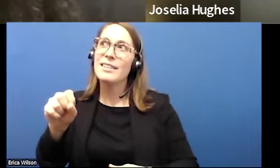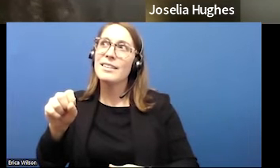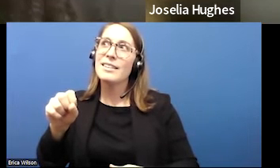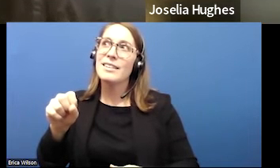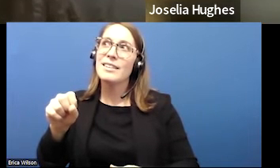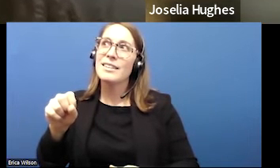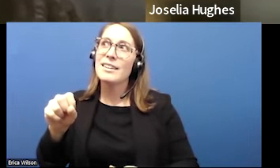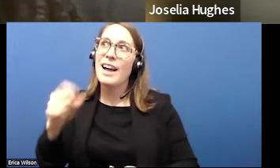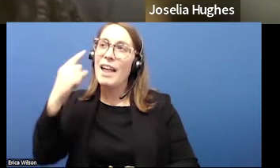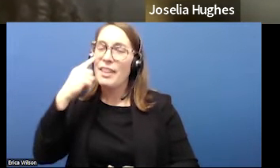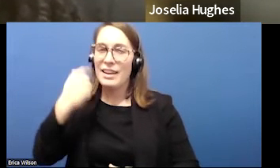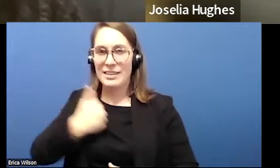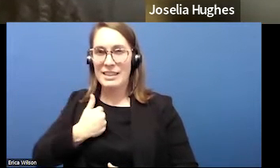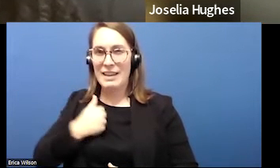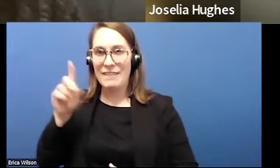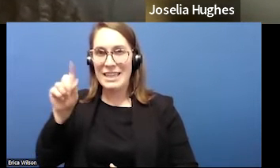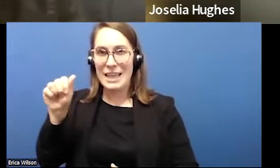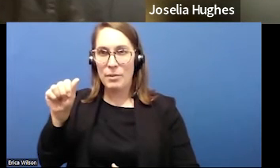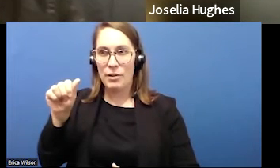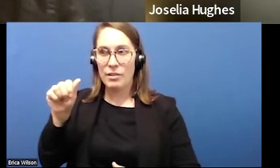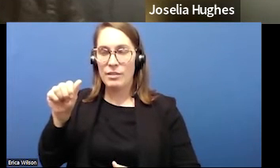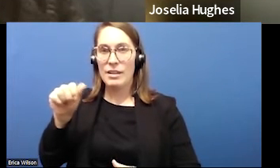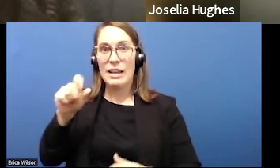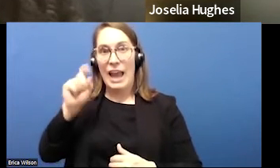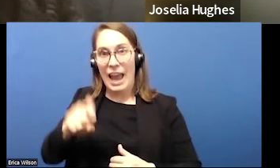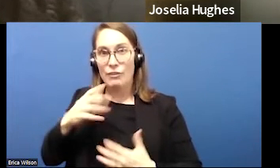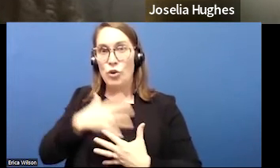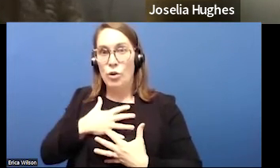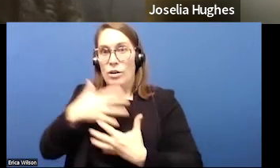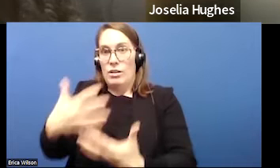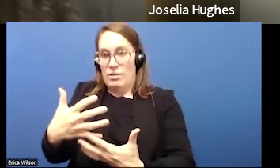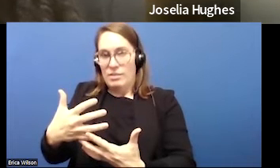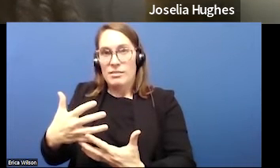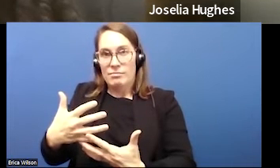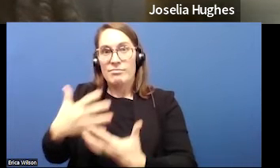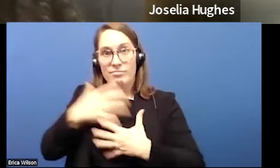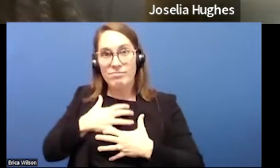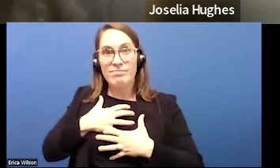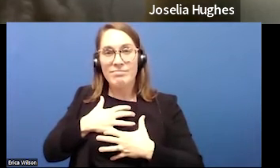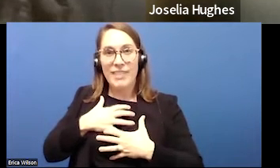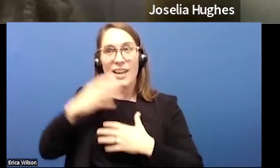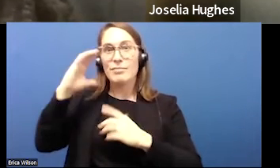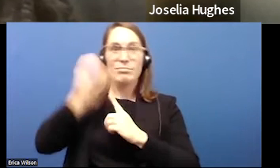Yeah, like I would say that being disabled is an embodiment practice.